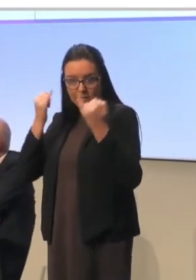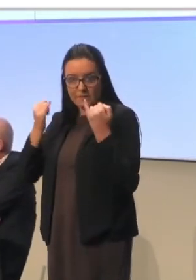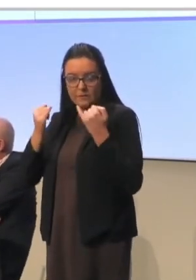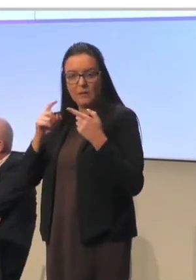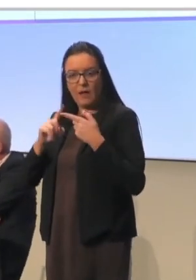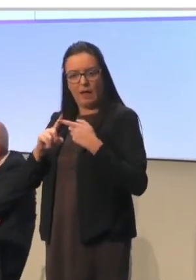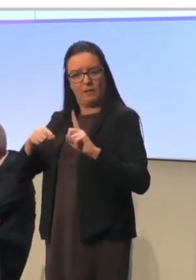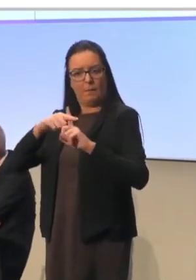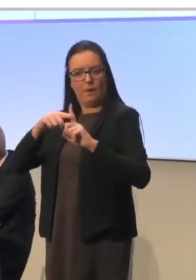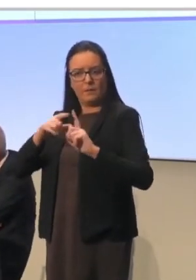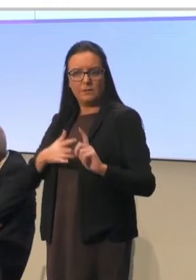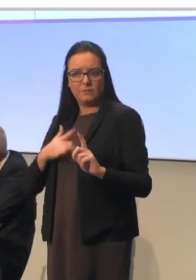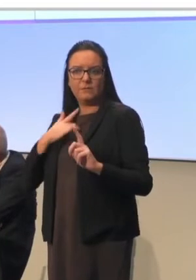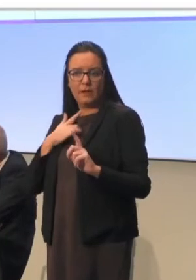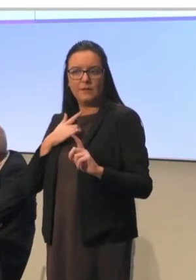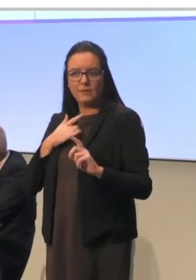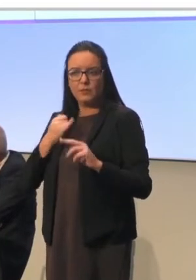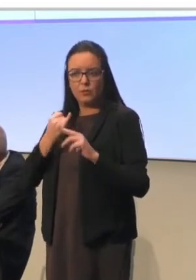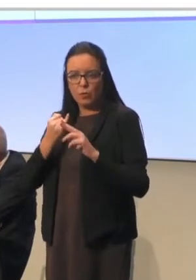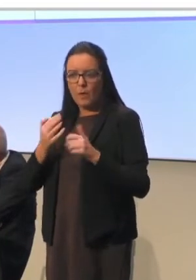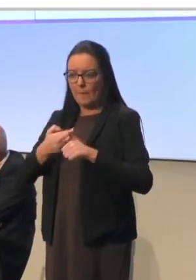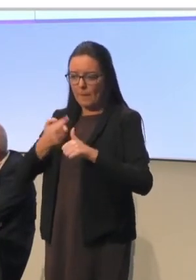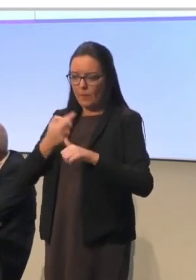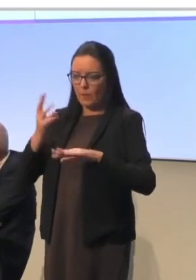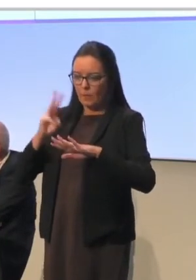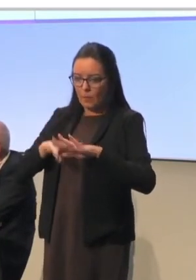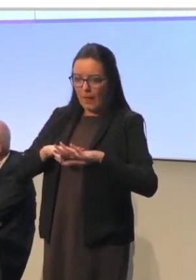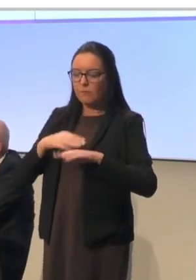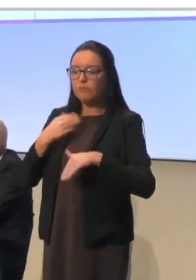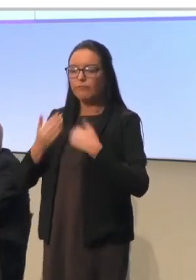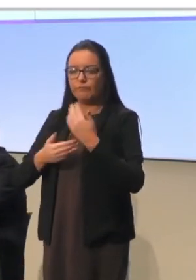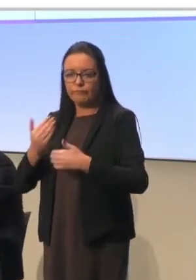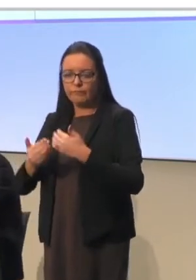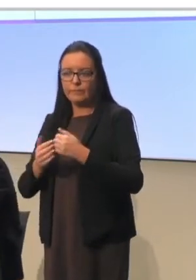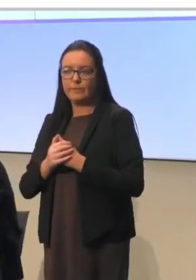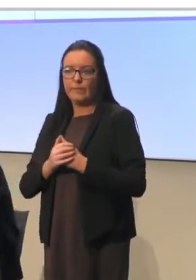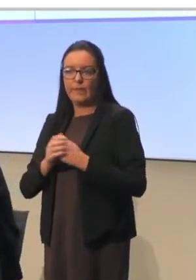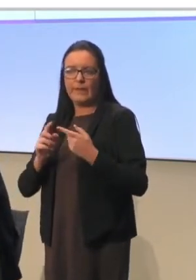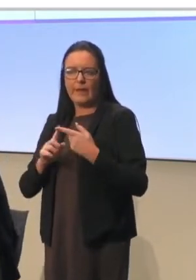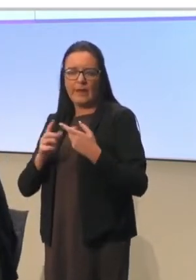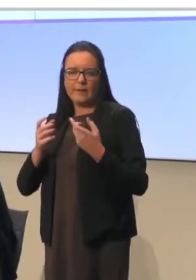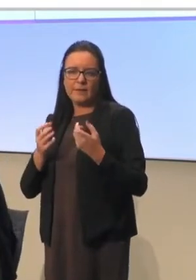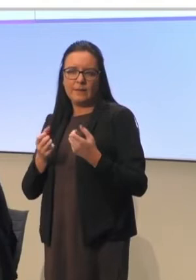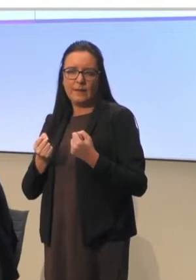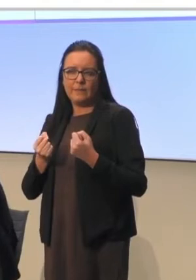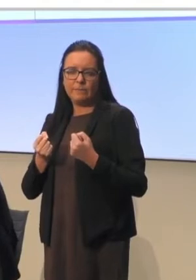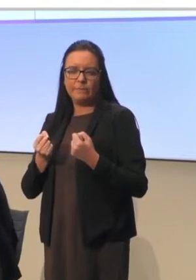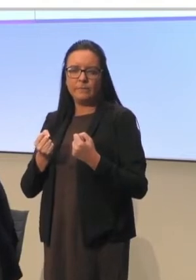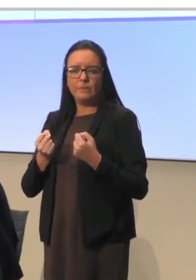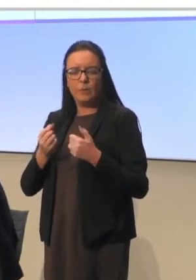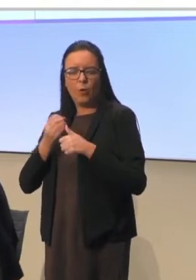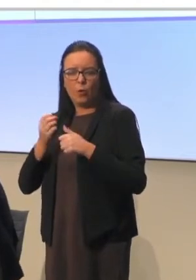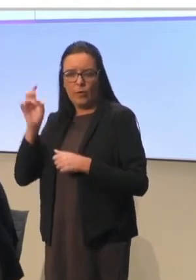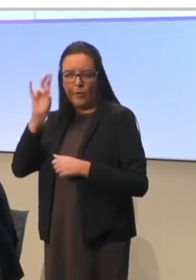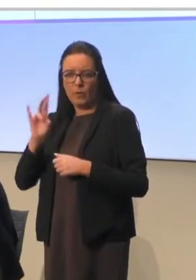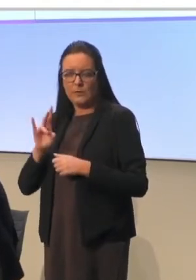kind of positive feelings about school preparing them well. And there's another question that we couldn't